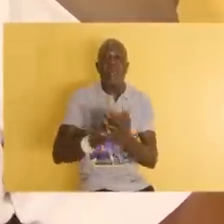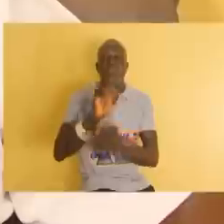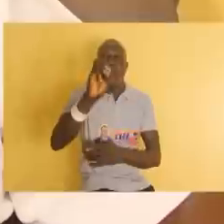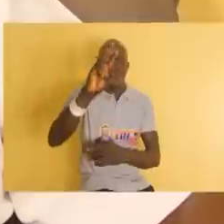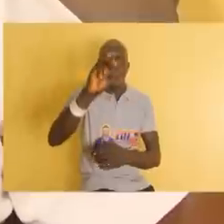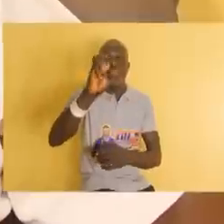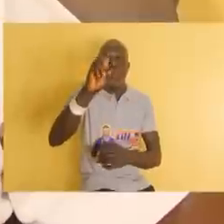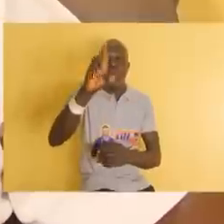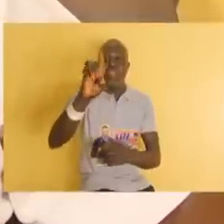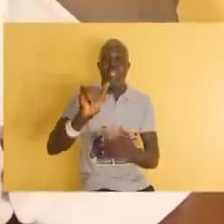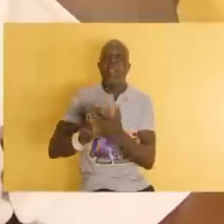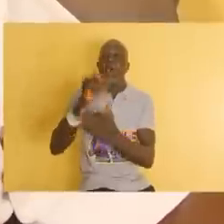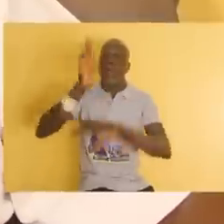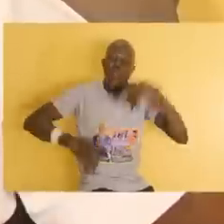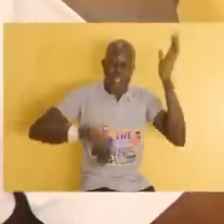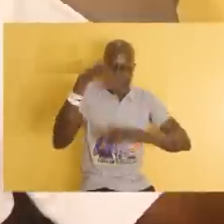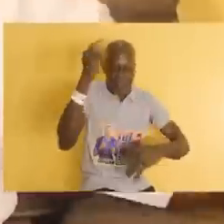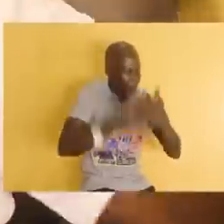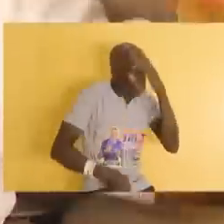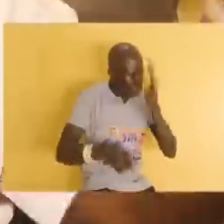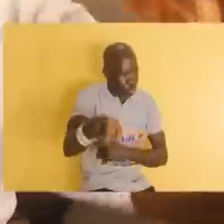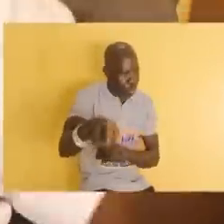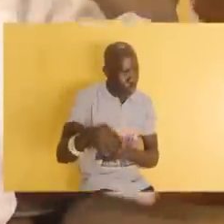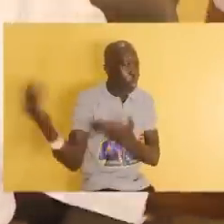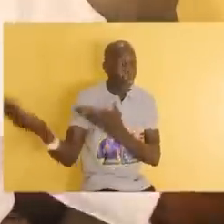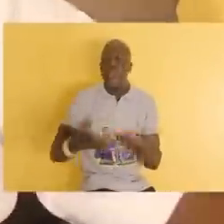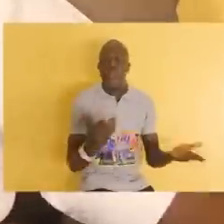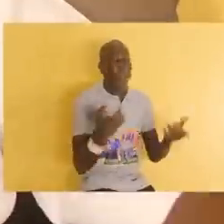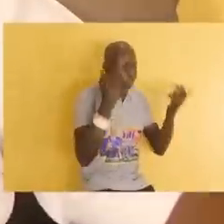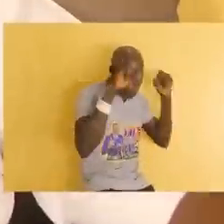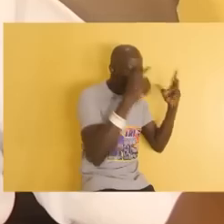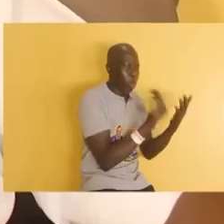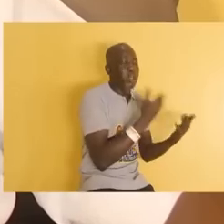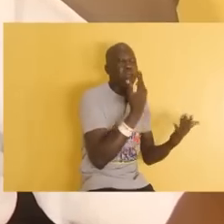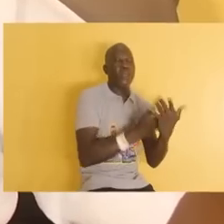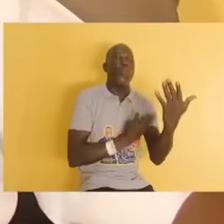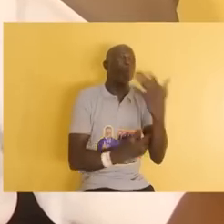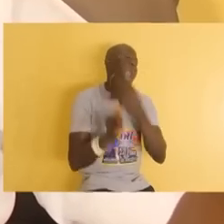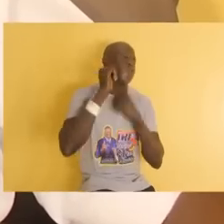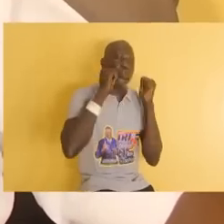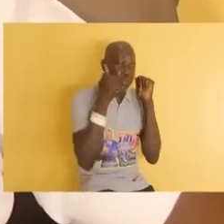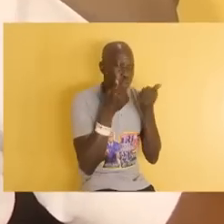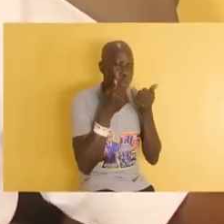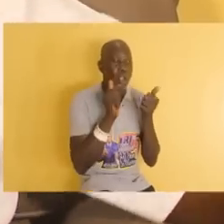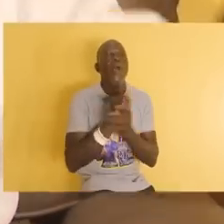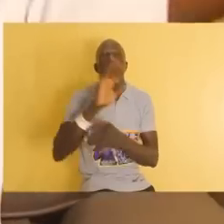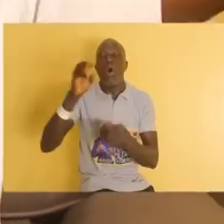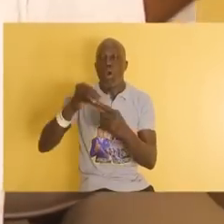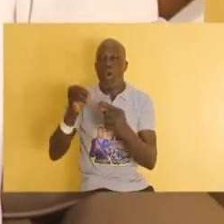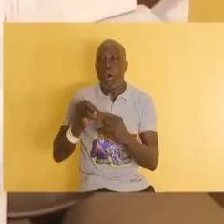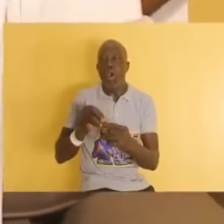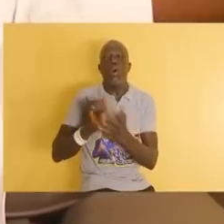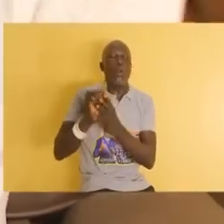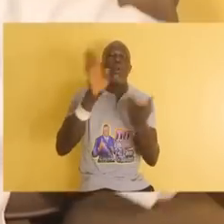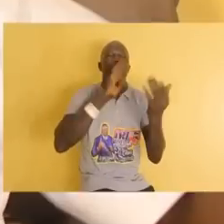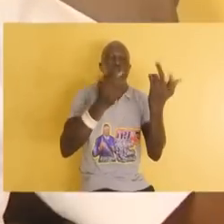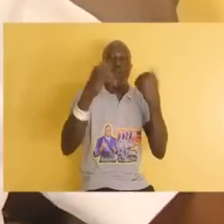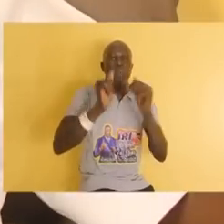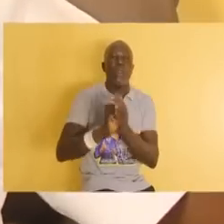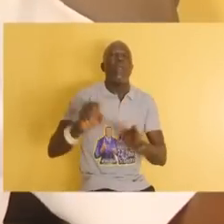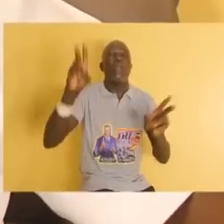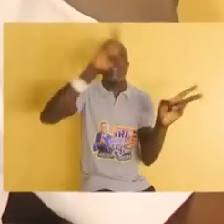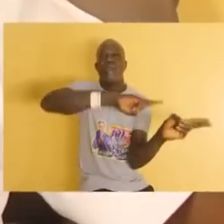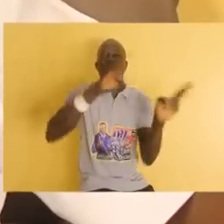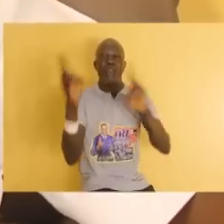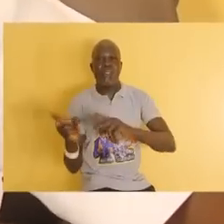de gbogbo to ba na ojo na ma jibo ni ola tomorrow abi ko ti da si so